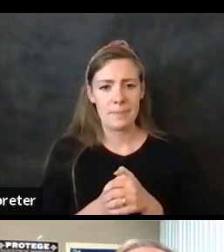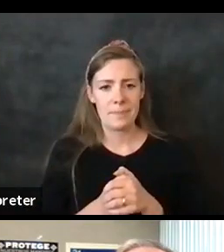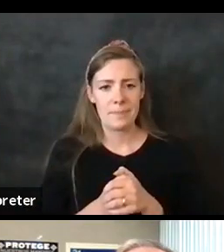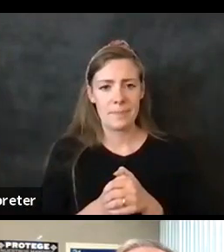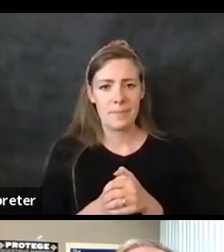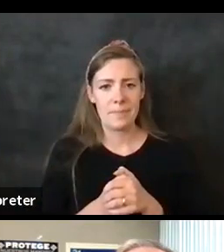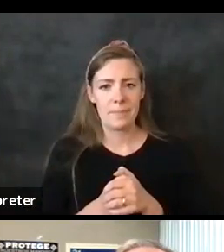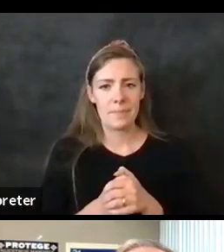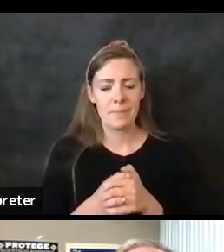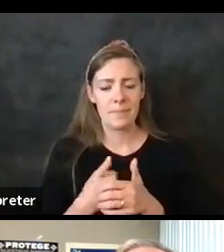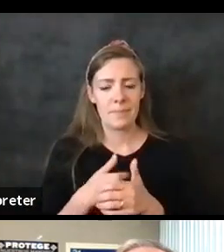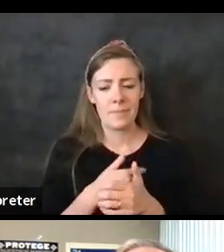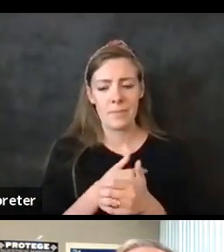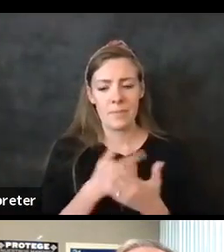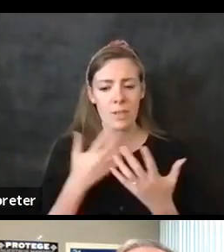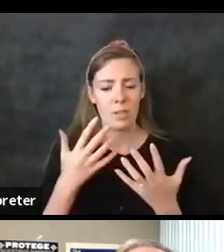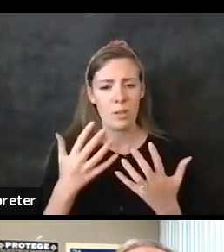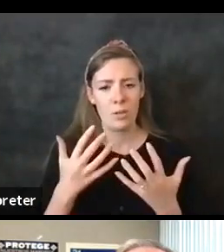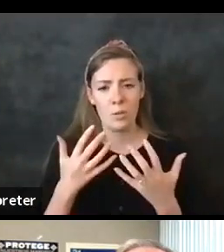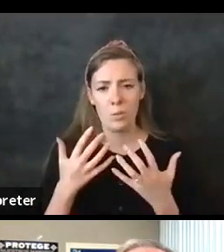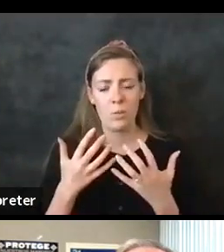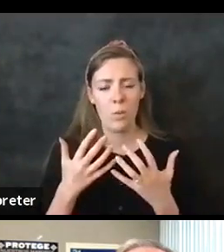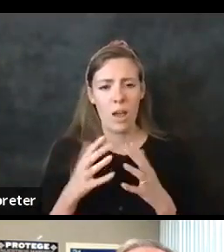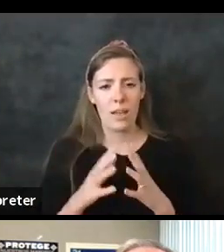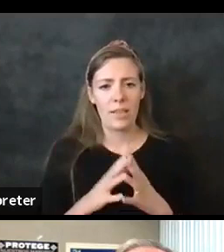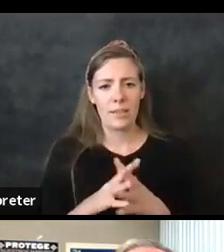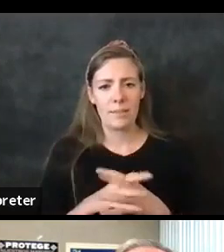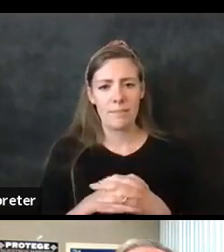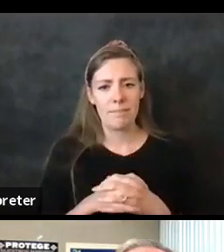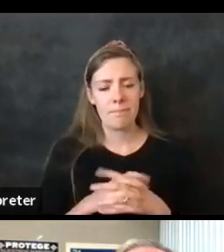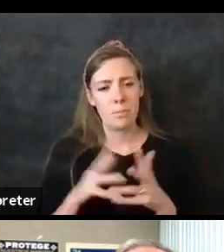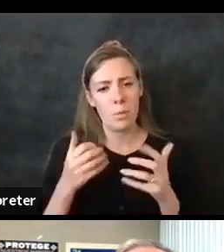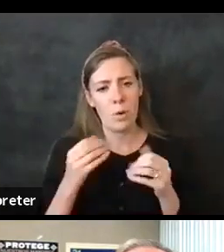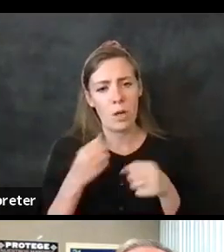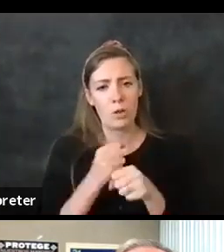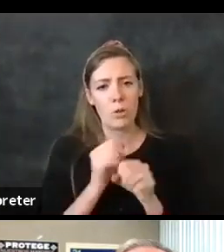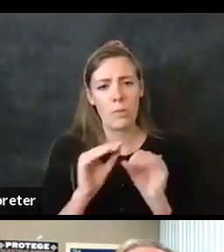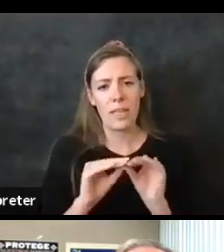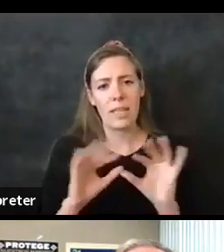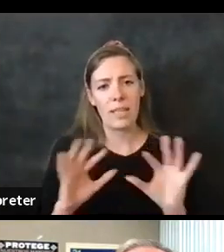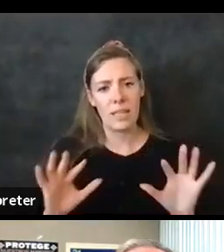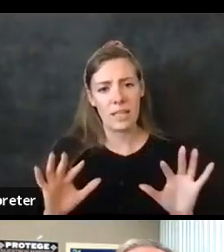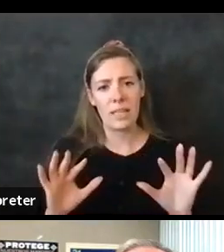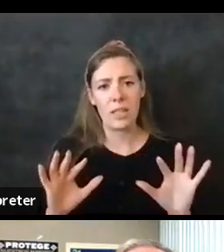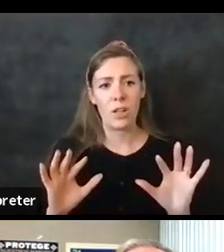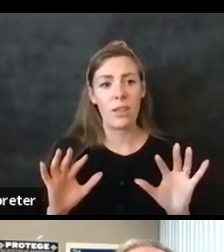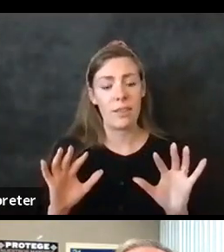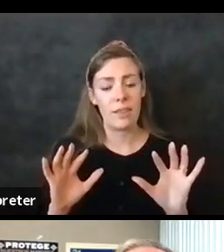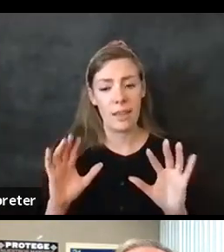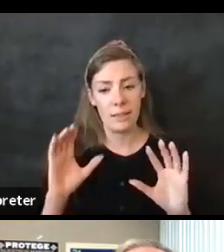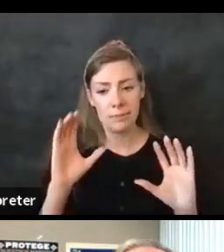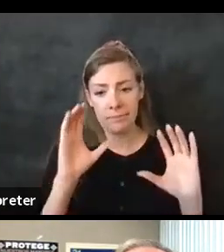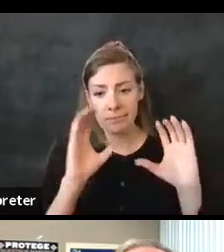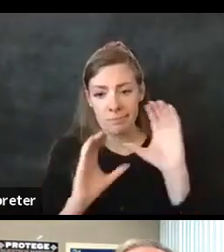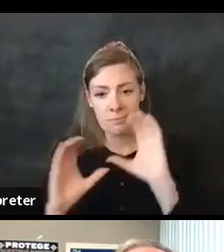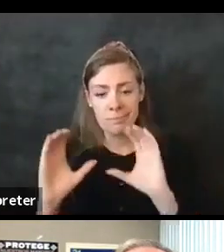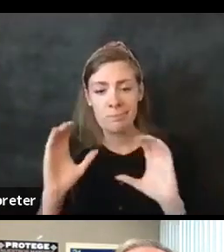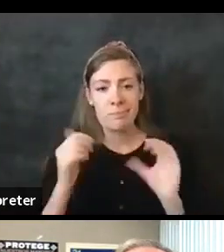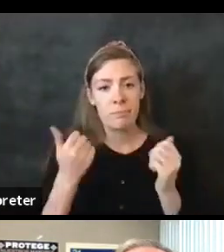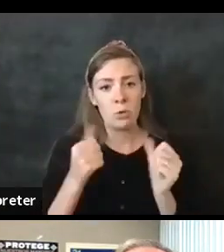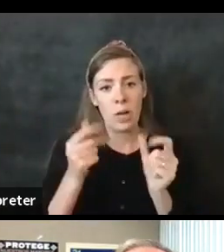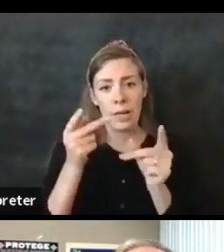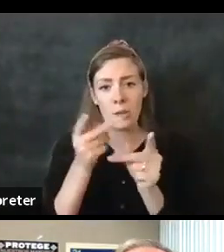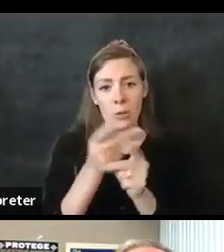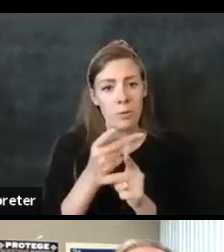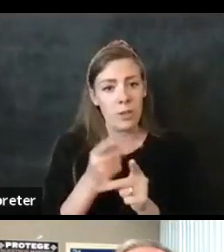we just want to be sure that make it clear that this case was thoroughly investigated by the Sonoma County